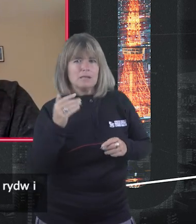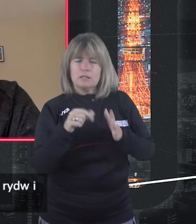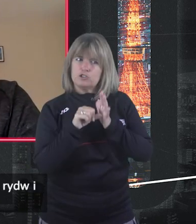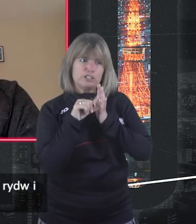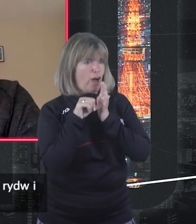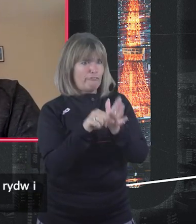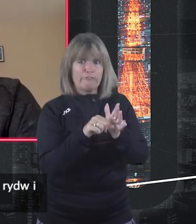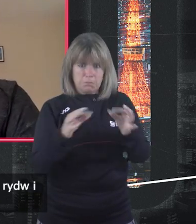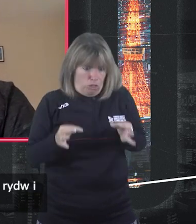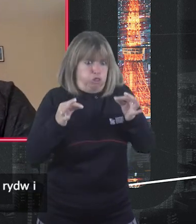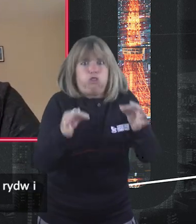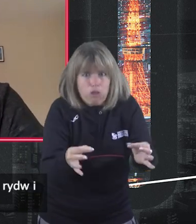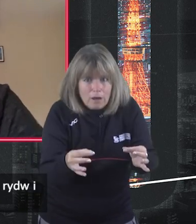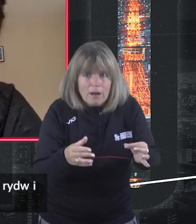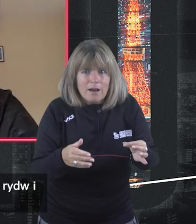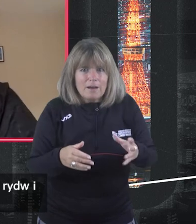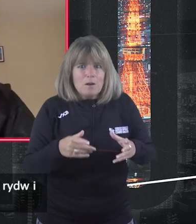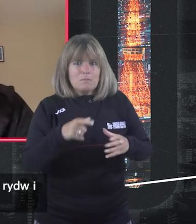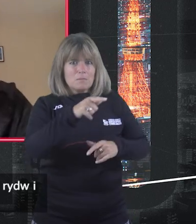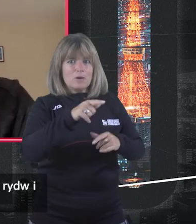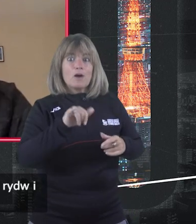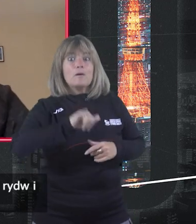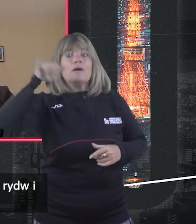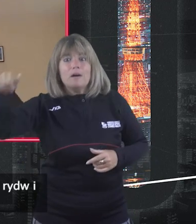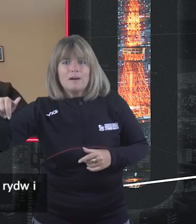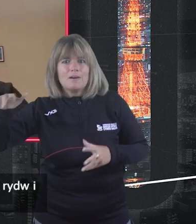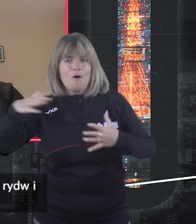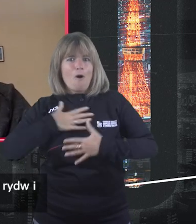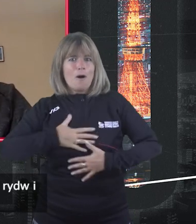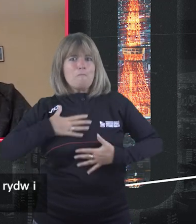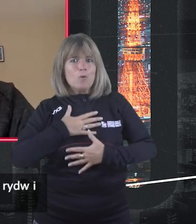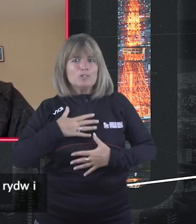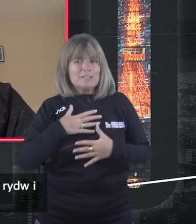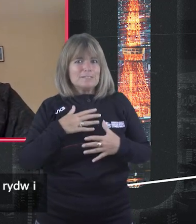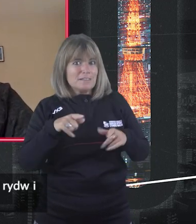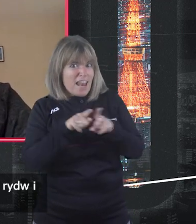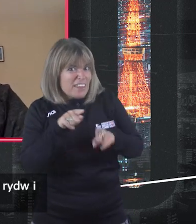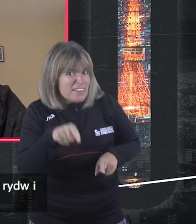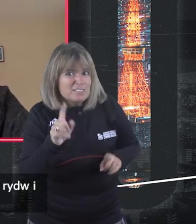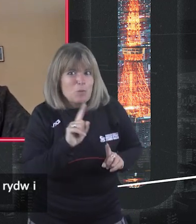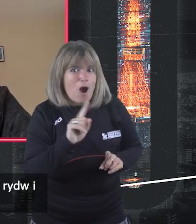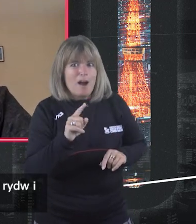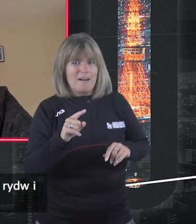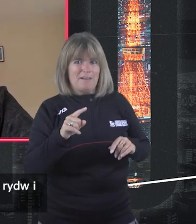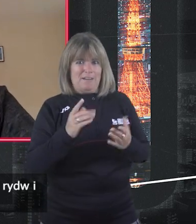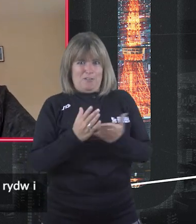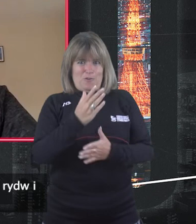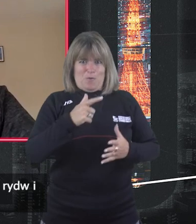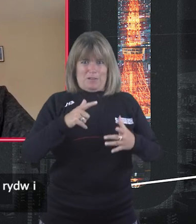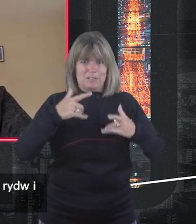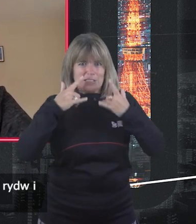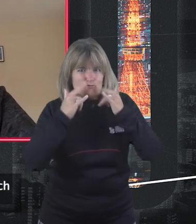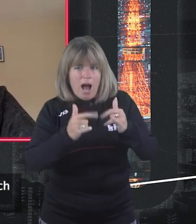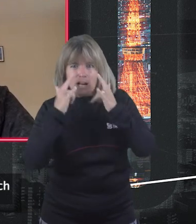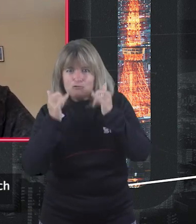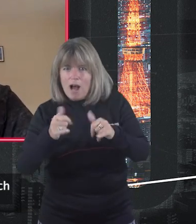plane, what are the emotions going to be like? Because, you know, as I said, it's the trials and